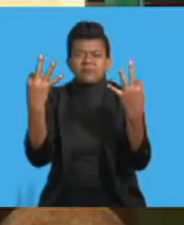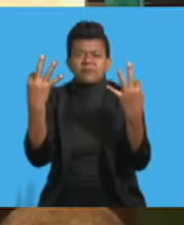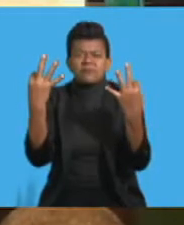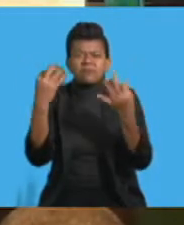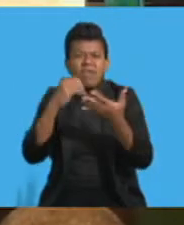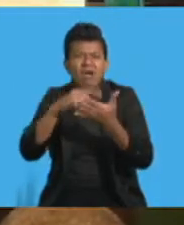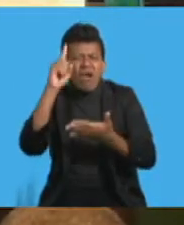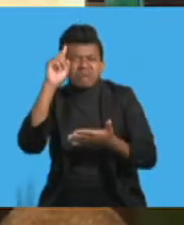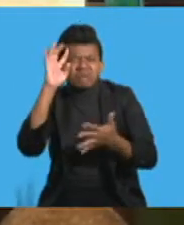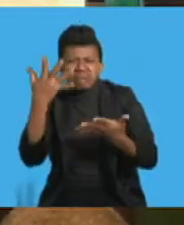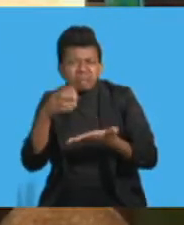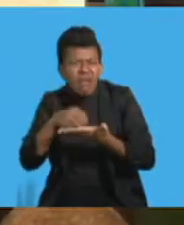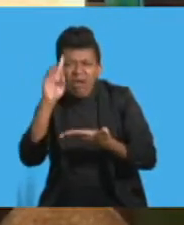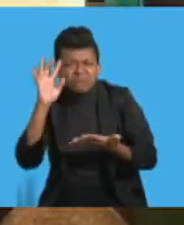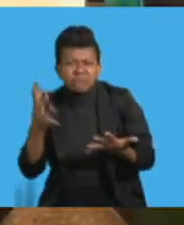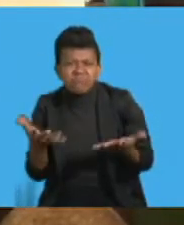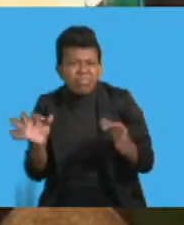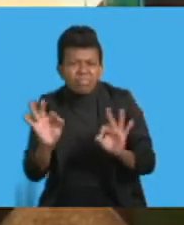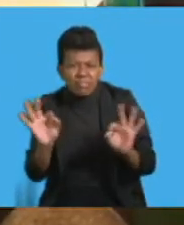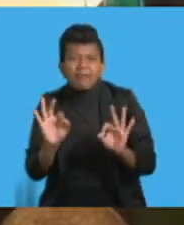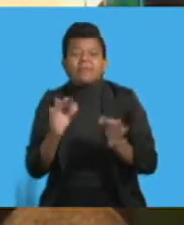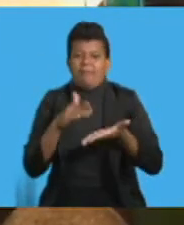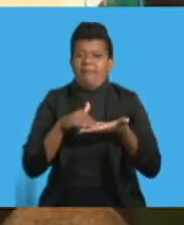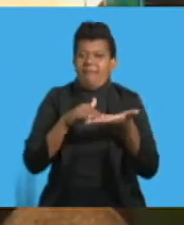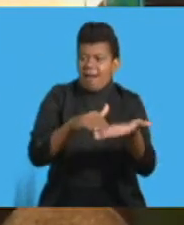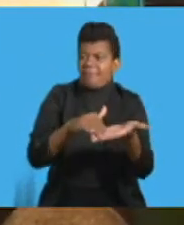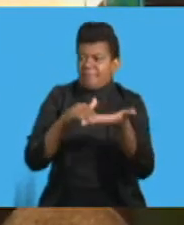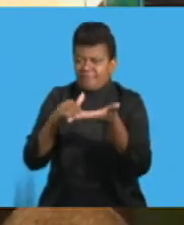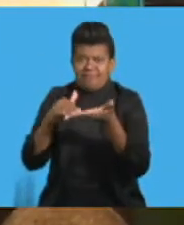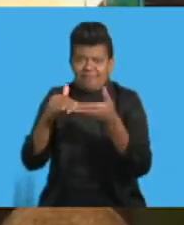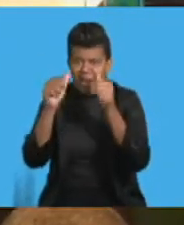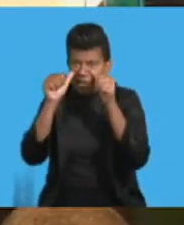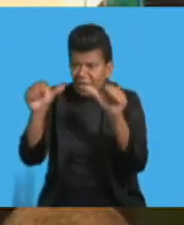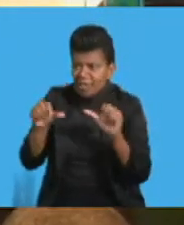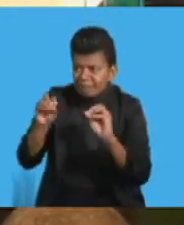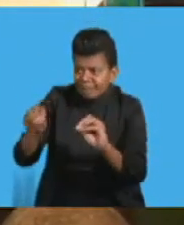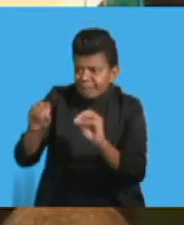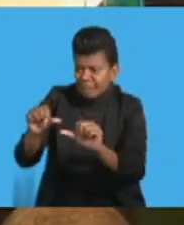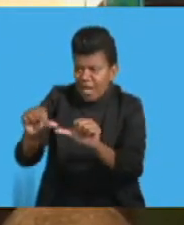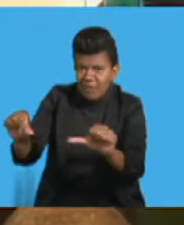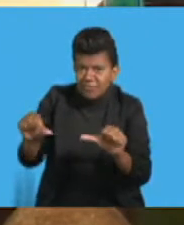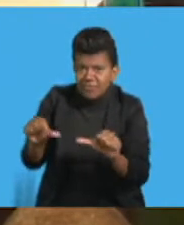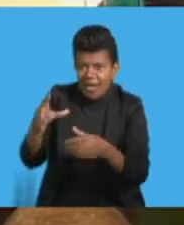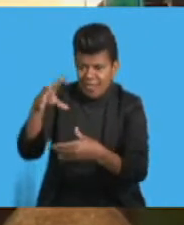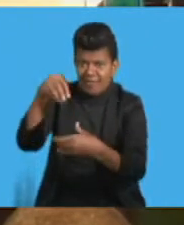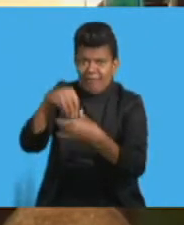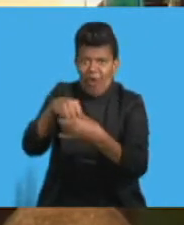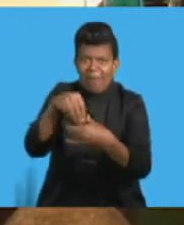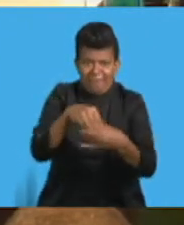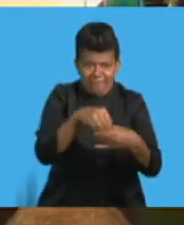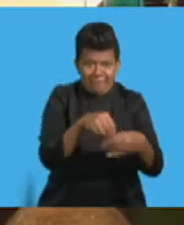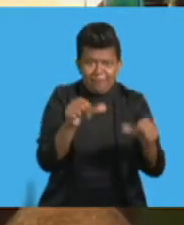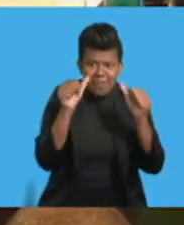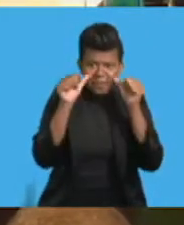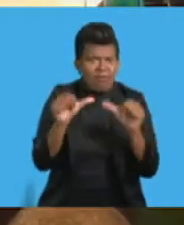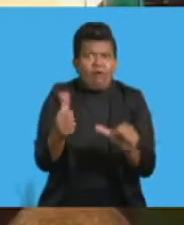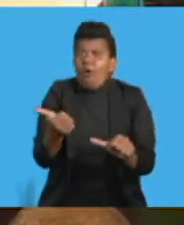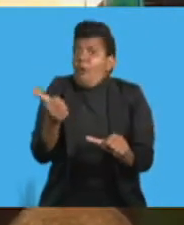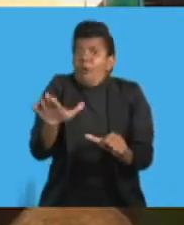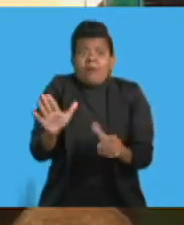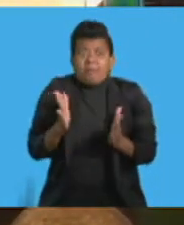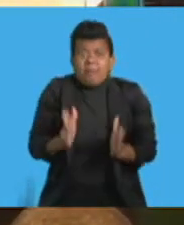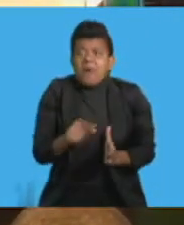very peculiar feature of agriculture, growth and development and investment, is that anyone can get engaged in